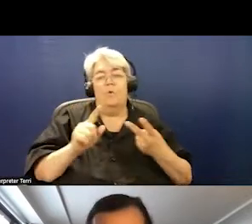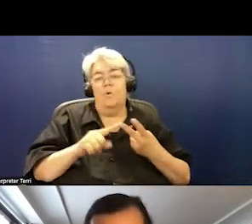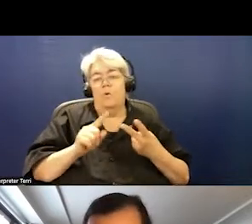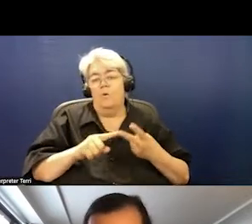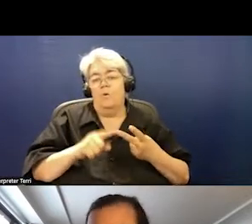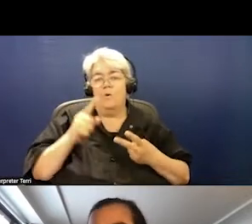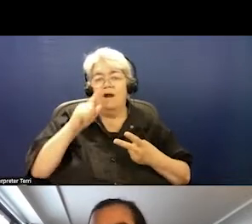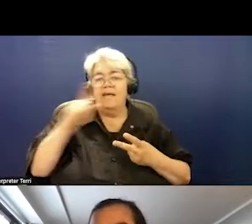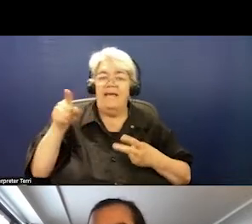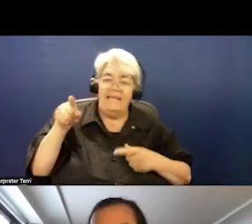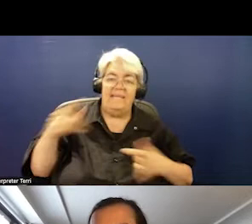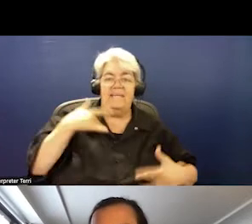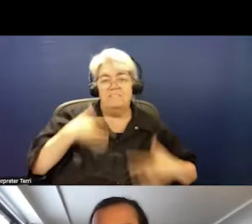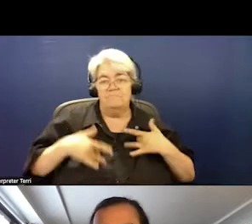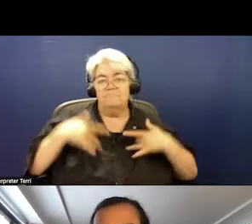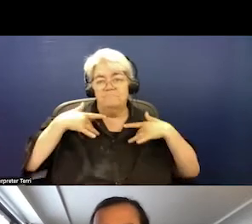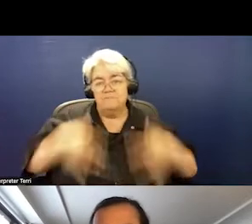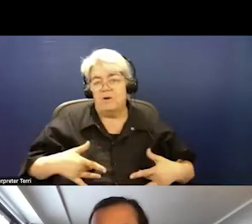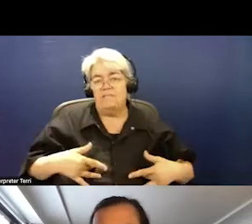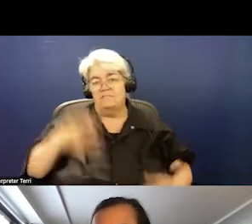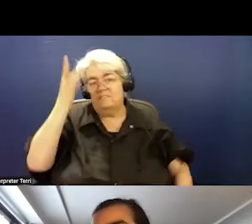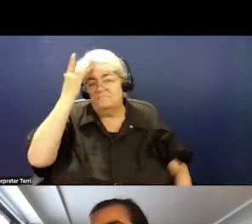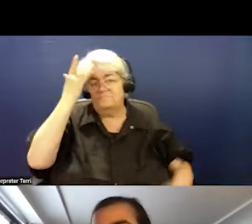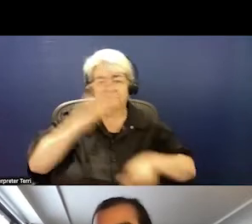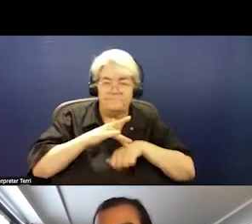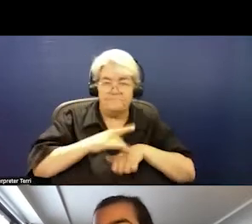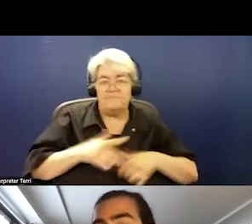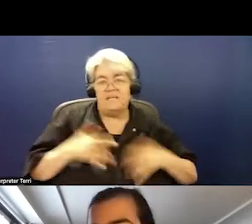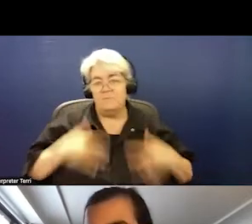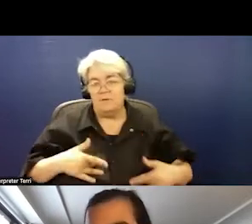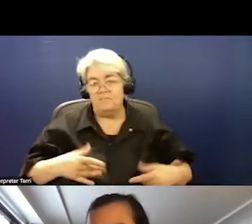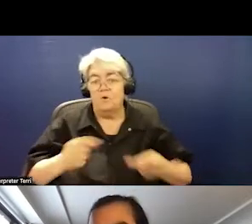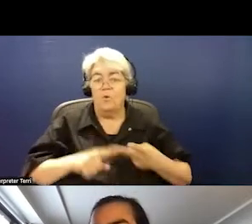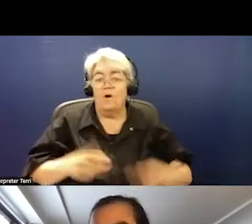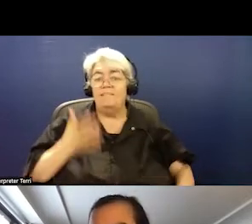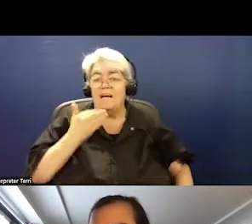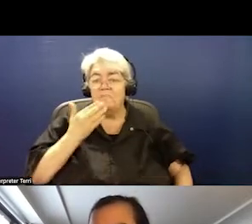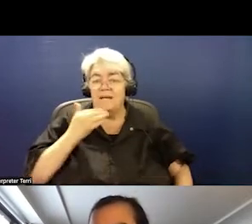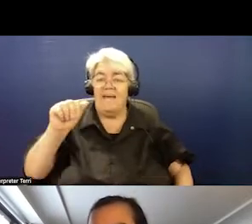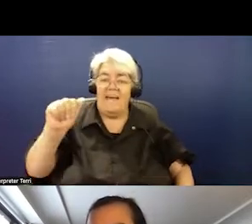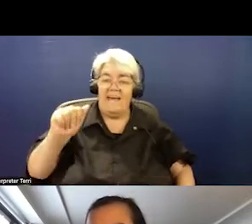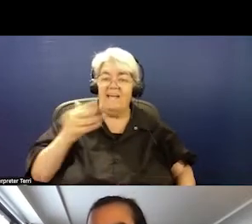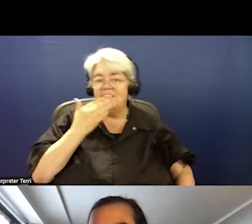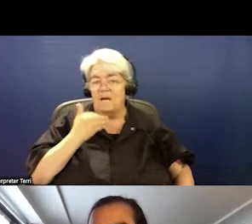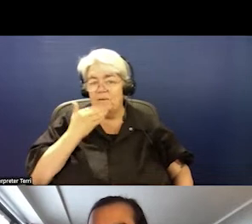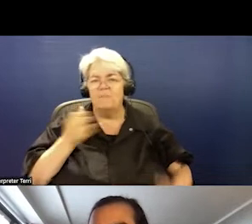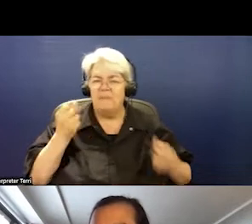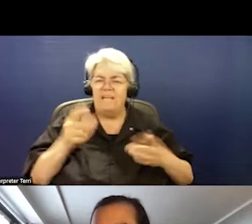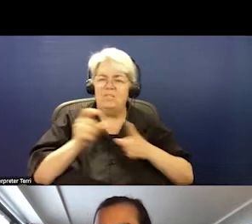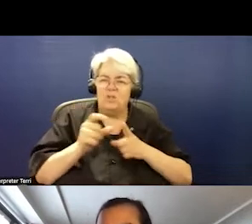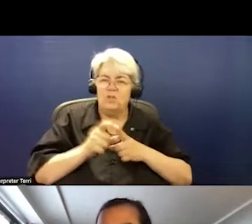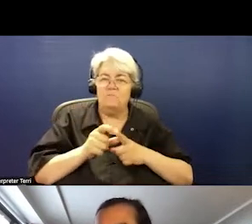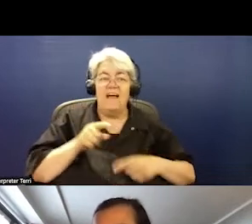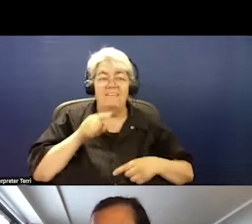manic depressive, or somebody who even a diabetic. There's all kinds of those terms where you're defining